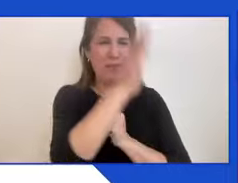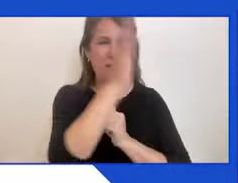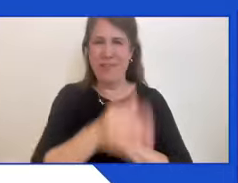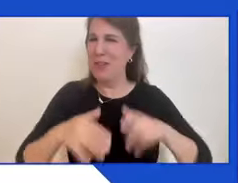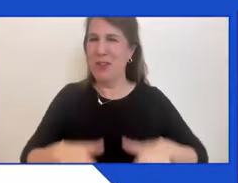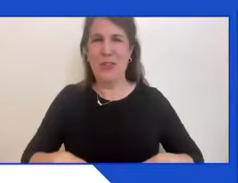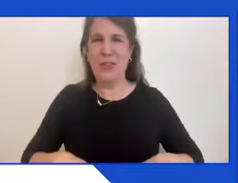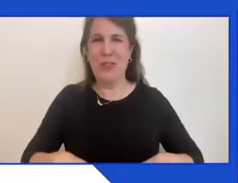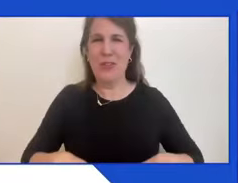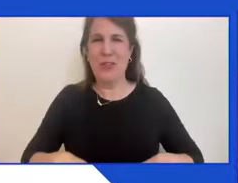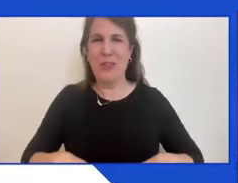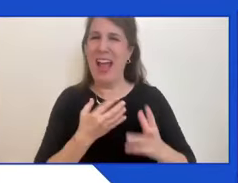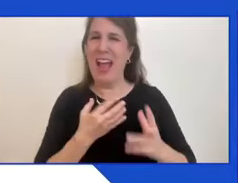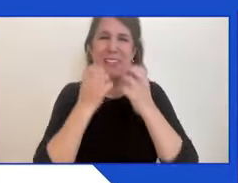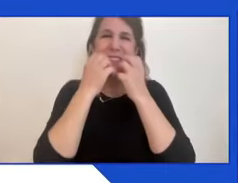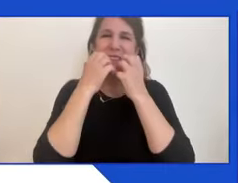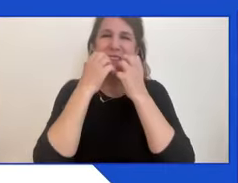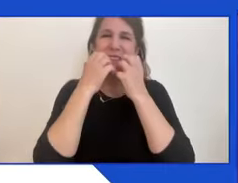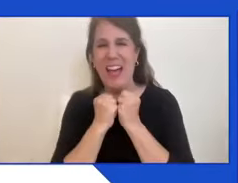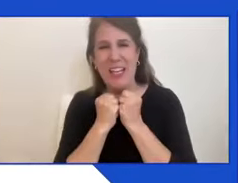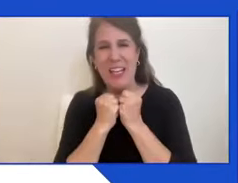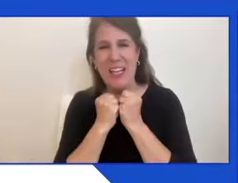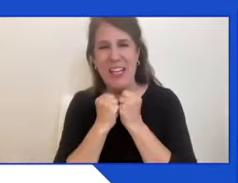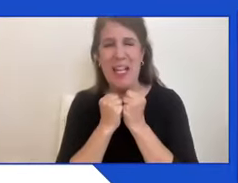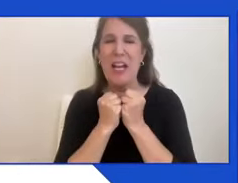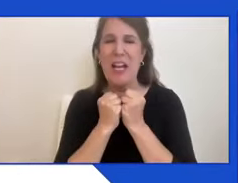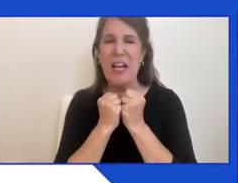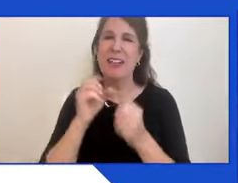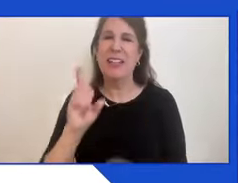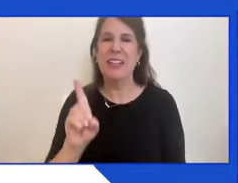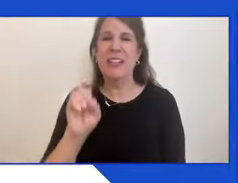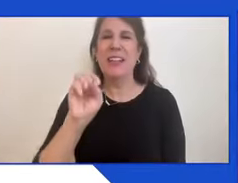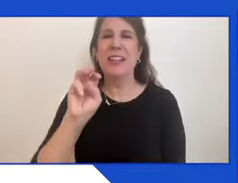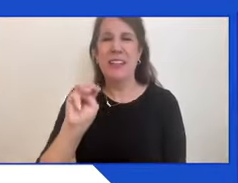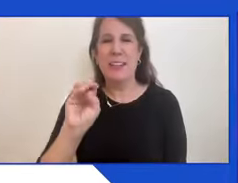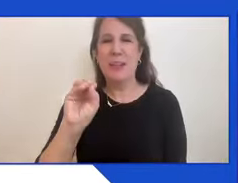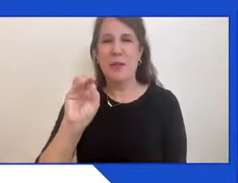of civilization, democracy, and humanity.